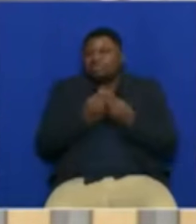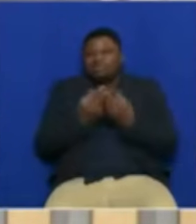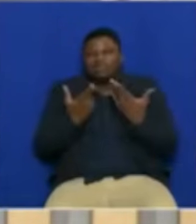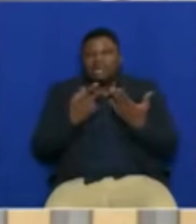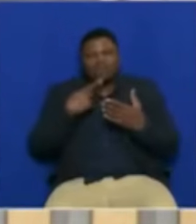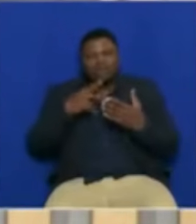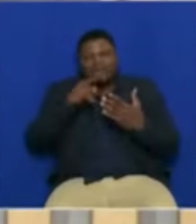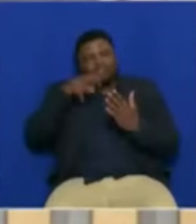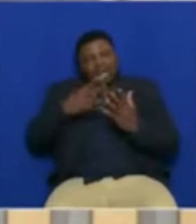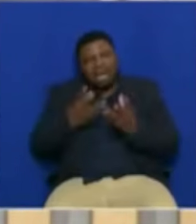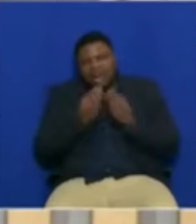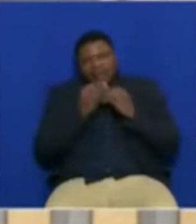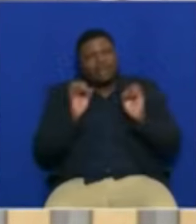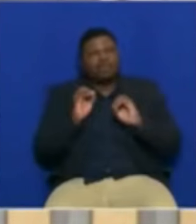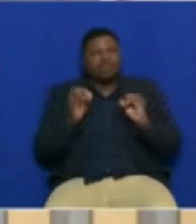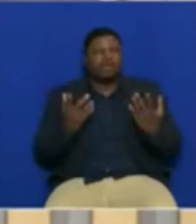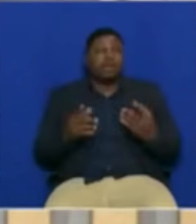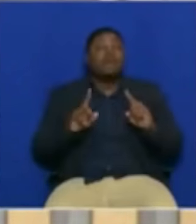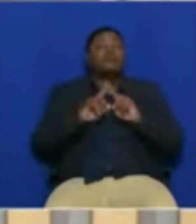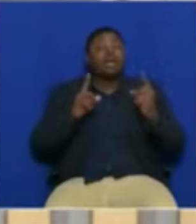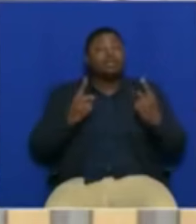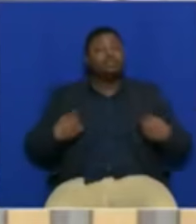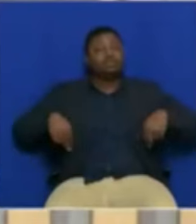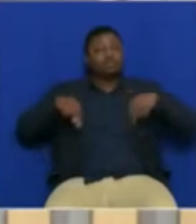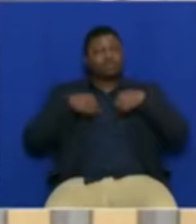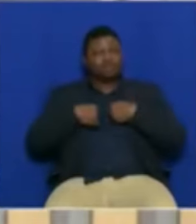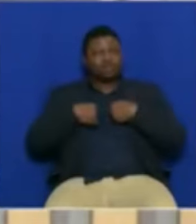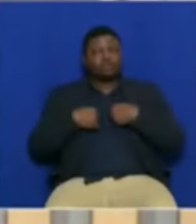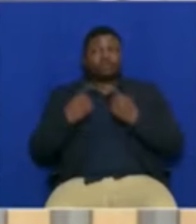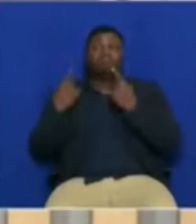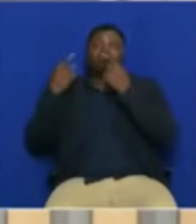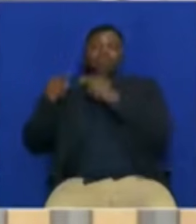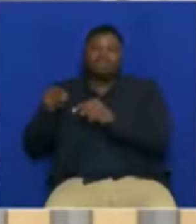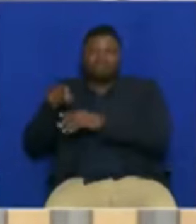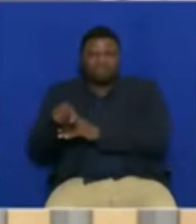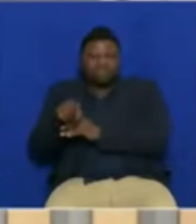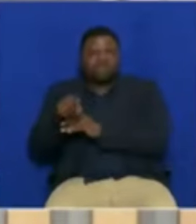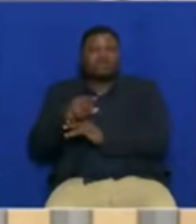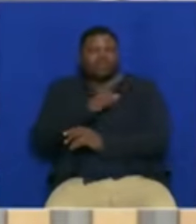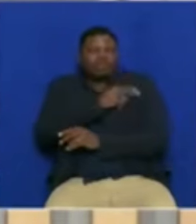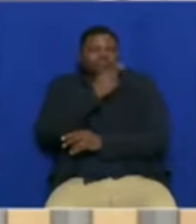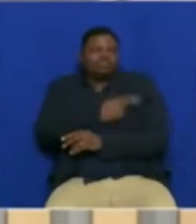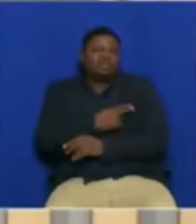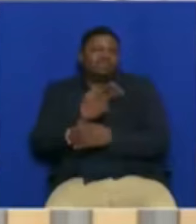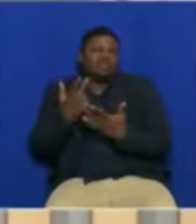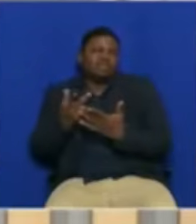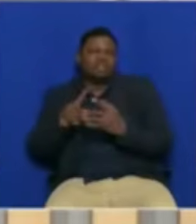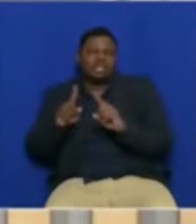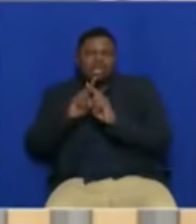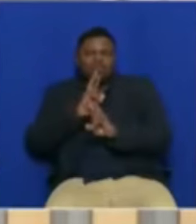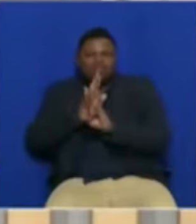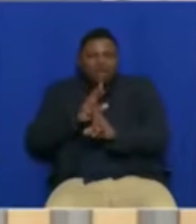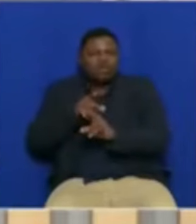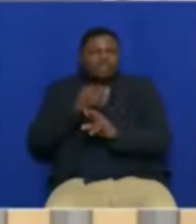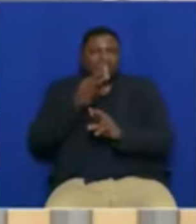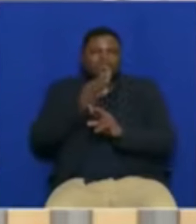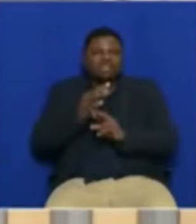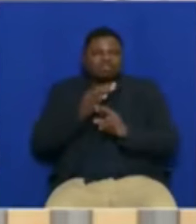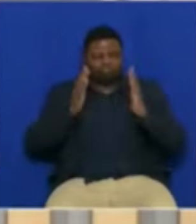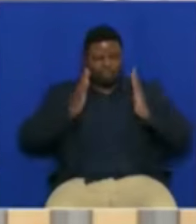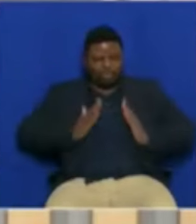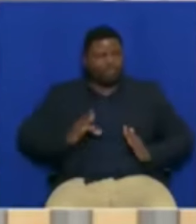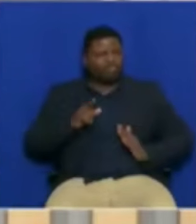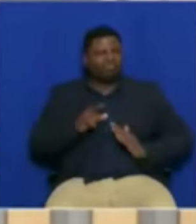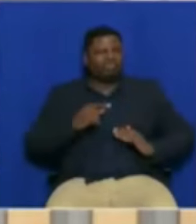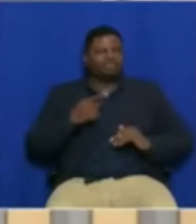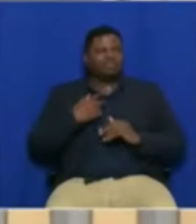to the hospital. We got the report. The report says there was no drugs in the system. And then when we went and spoke